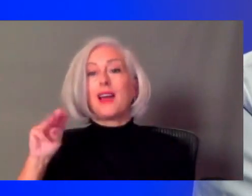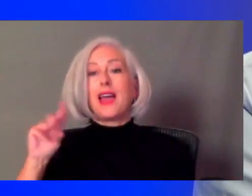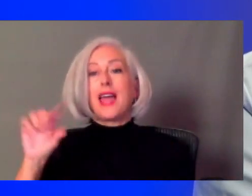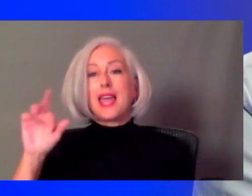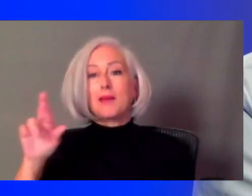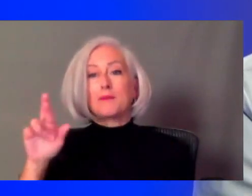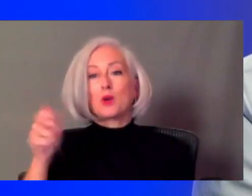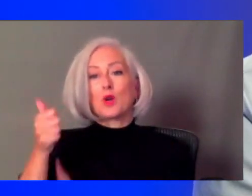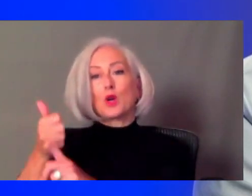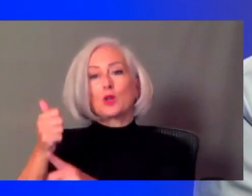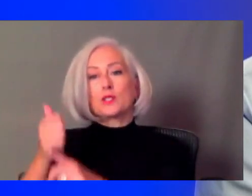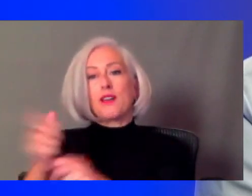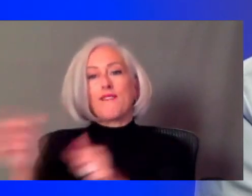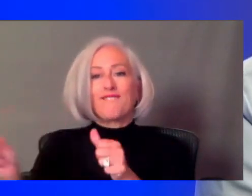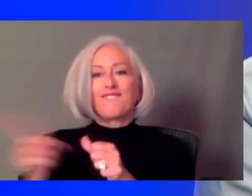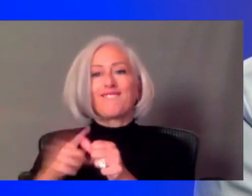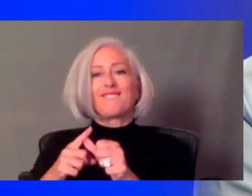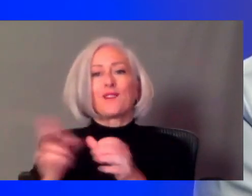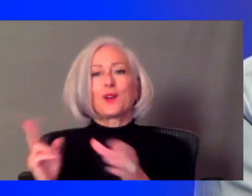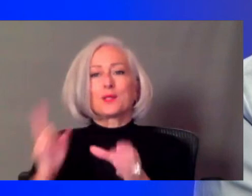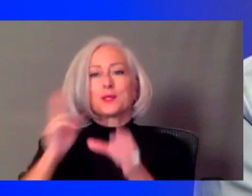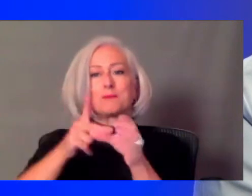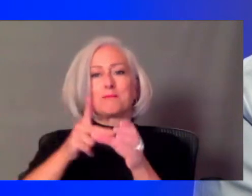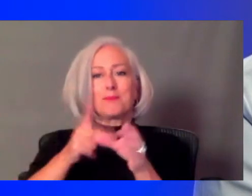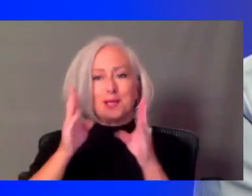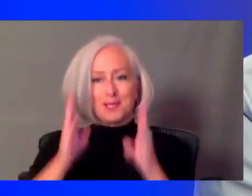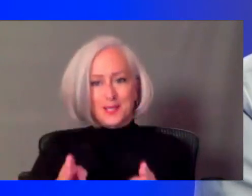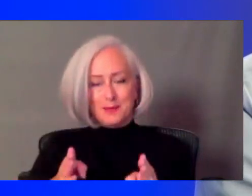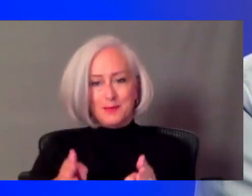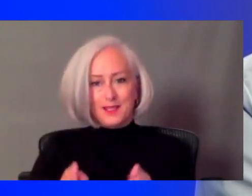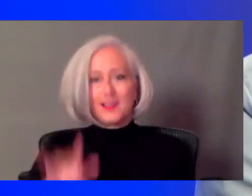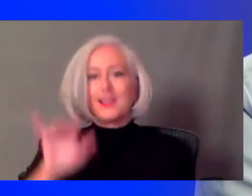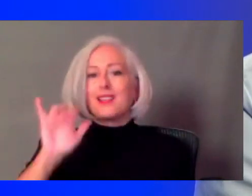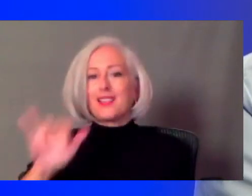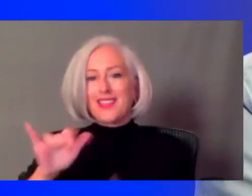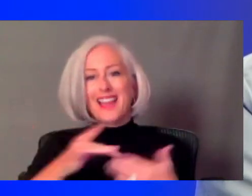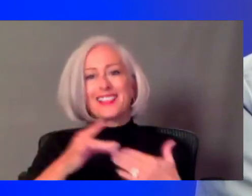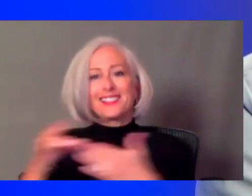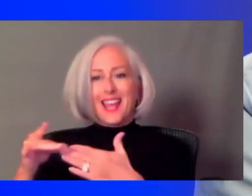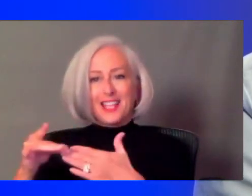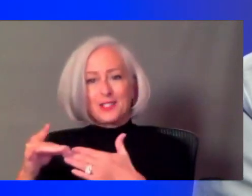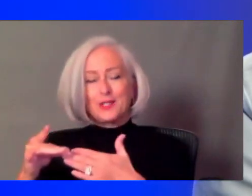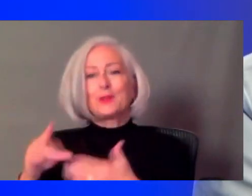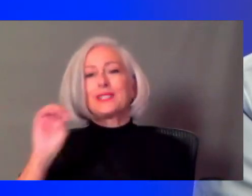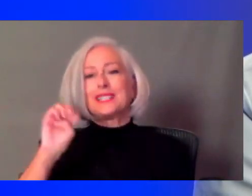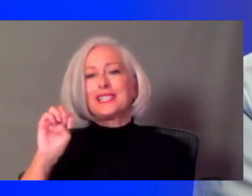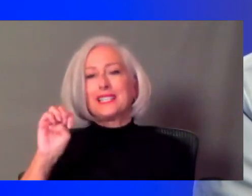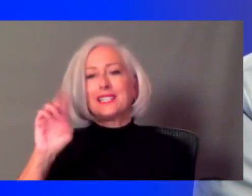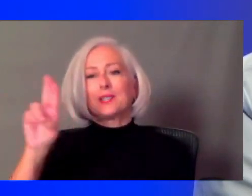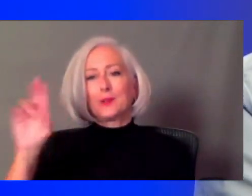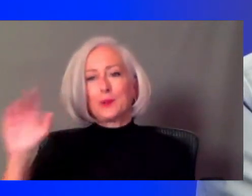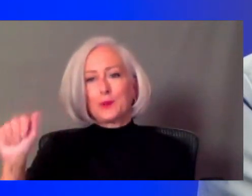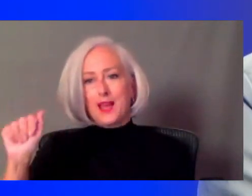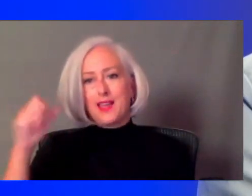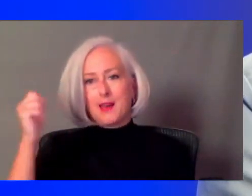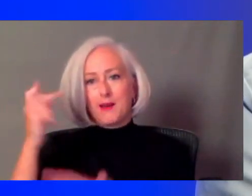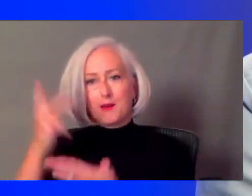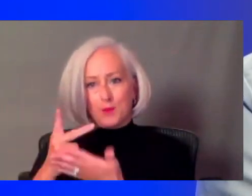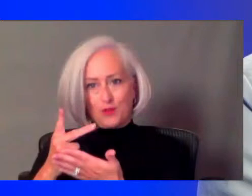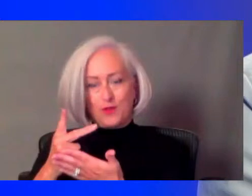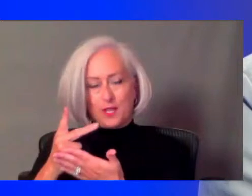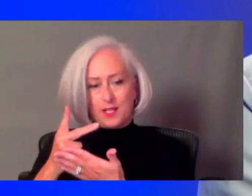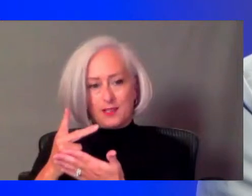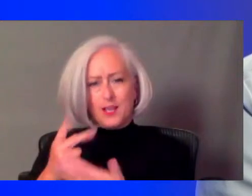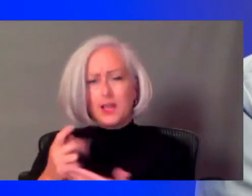different health problems. And so I encourage people to think about it. If you have a little bit extra time on